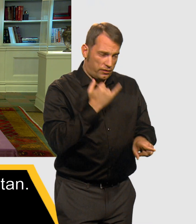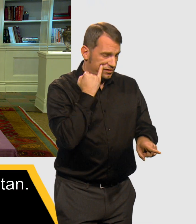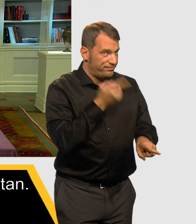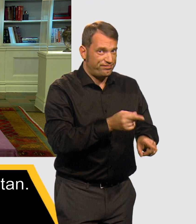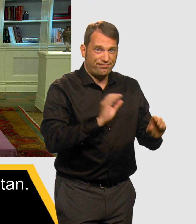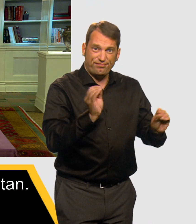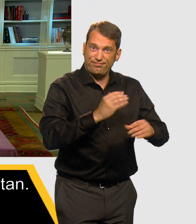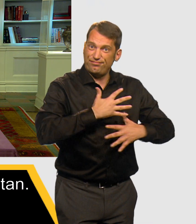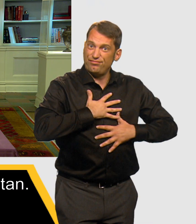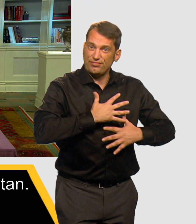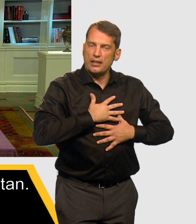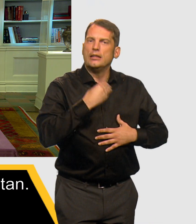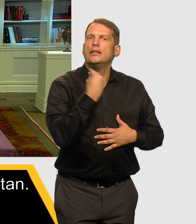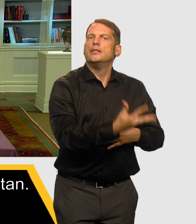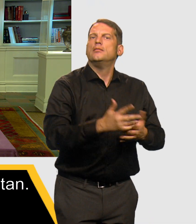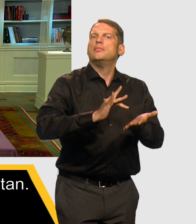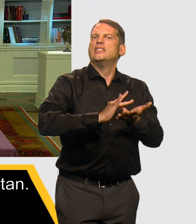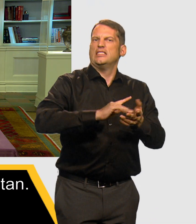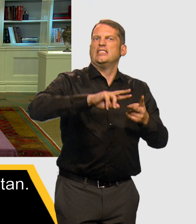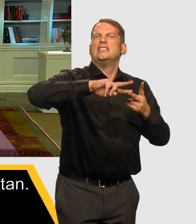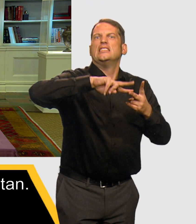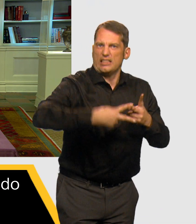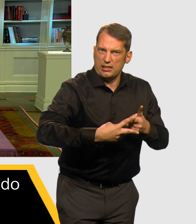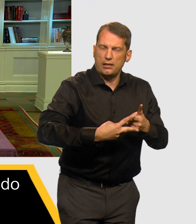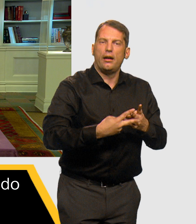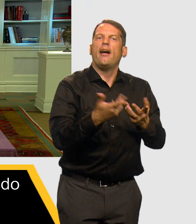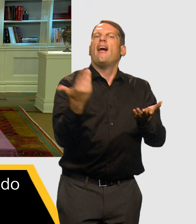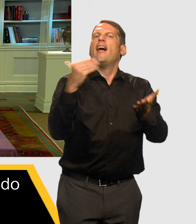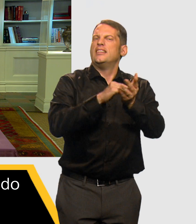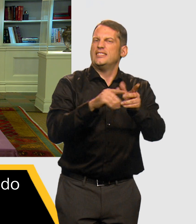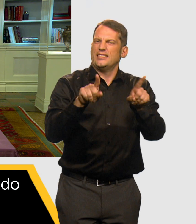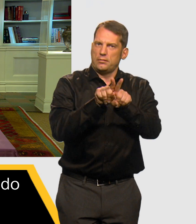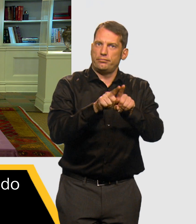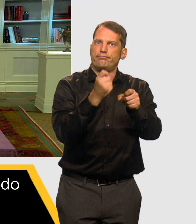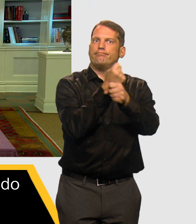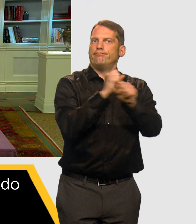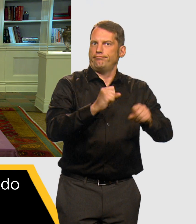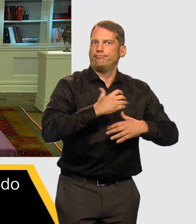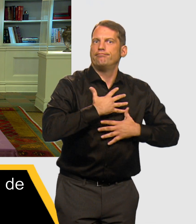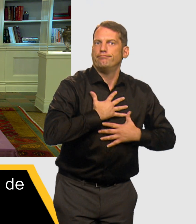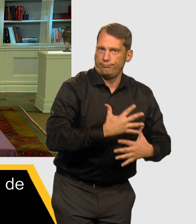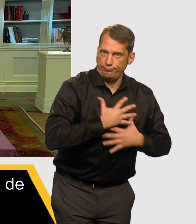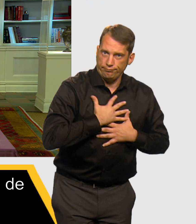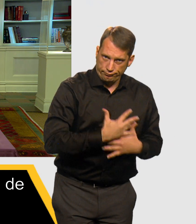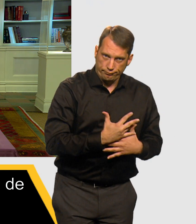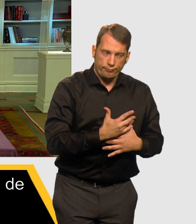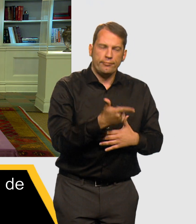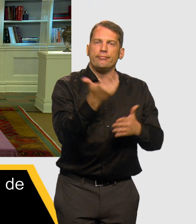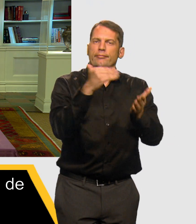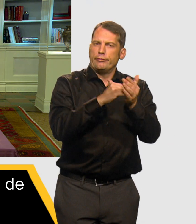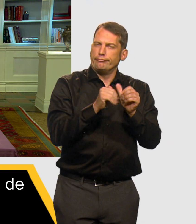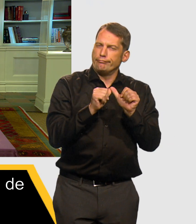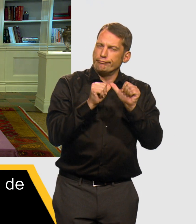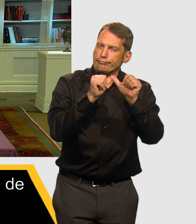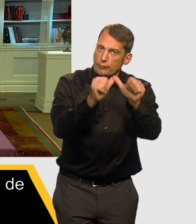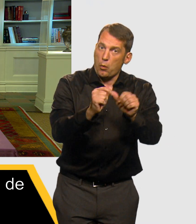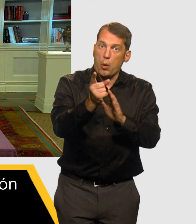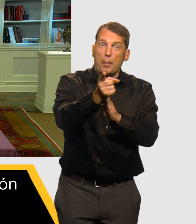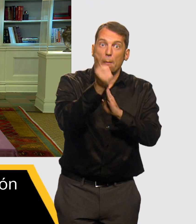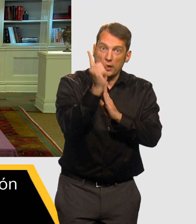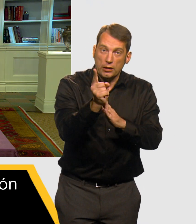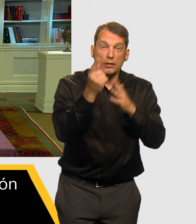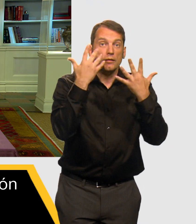stop, listen, and feel. If the person has not started breathing, administer the second dose of